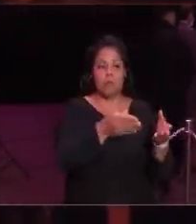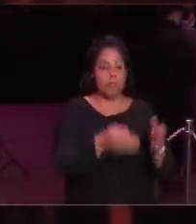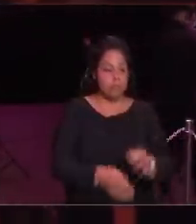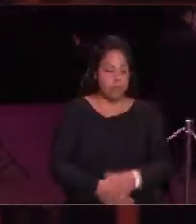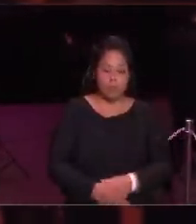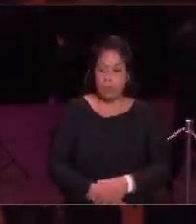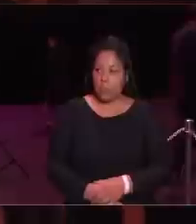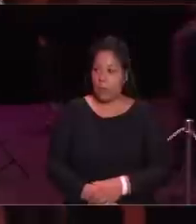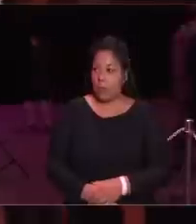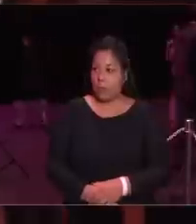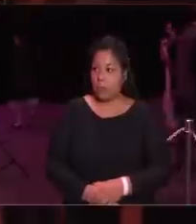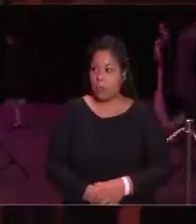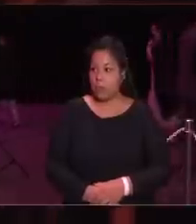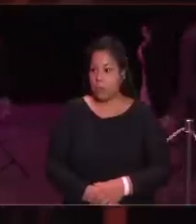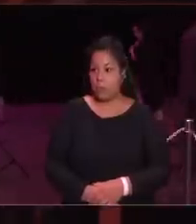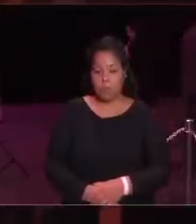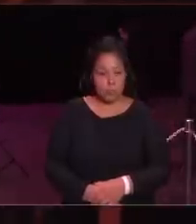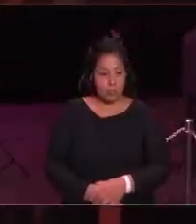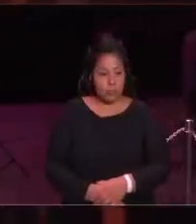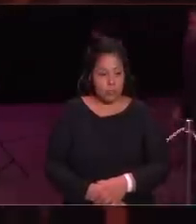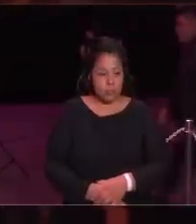Yes.